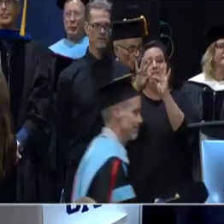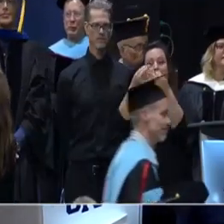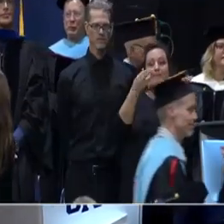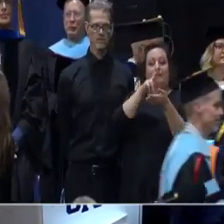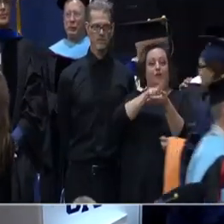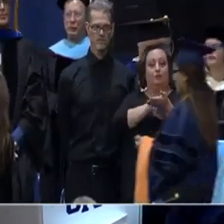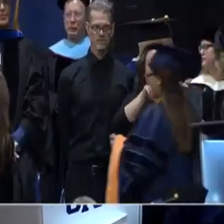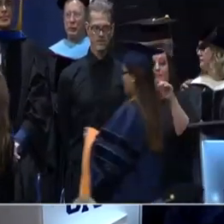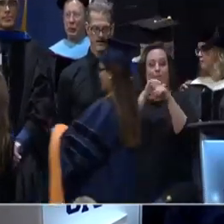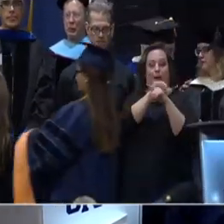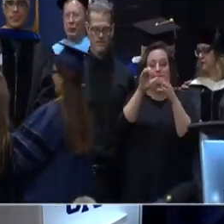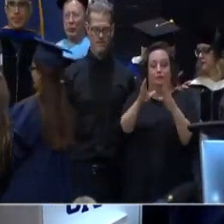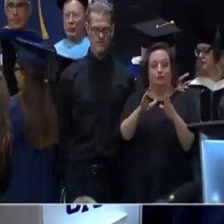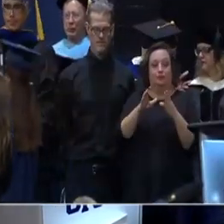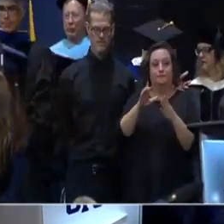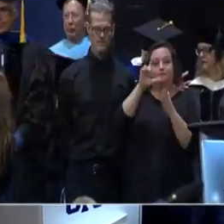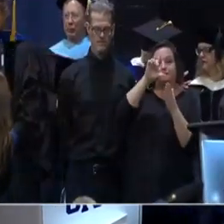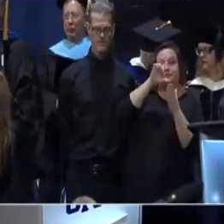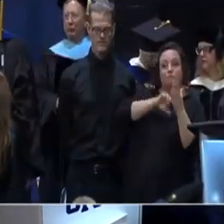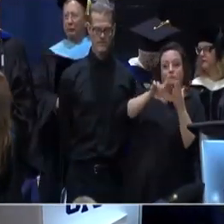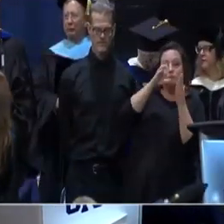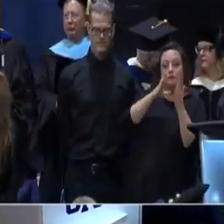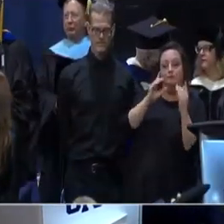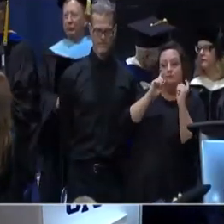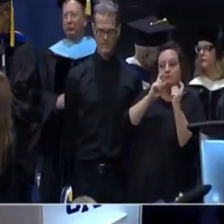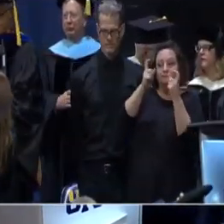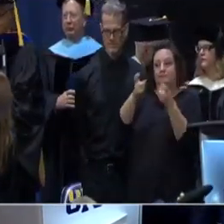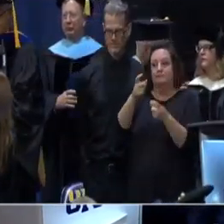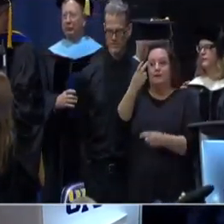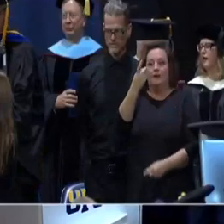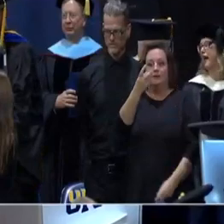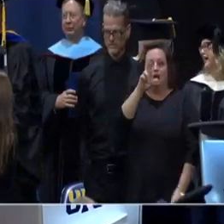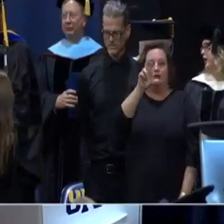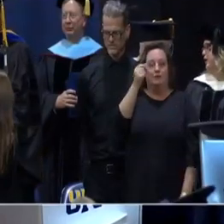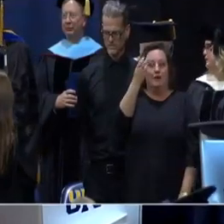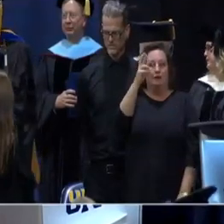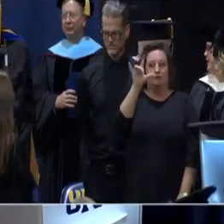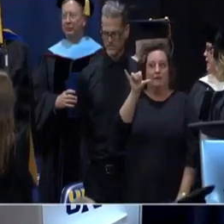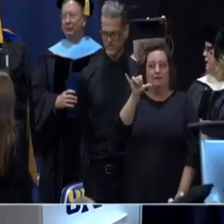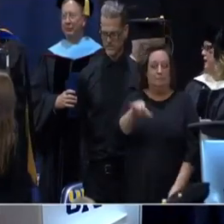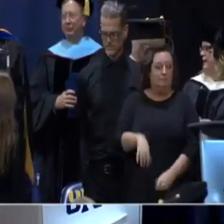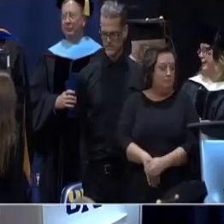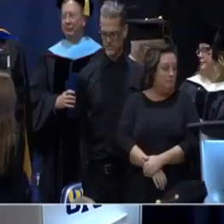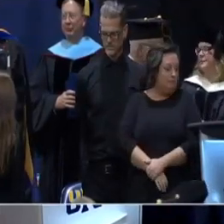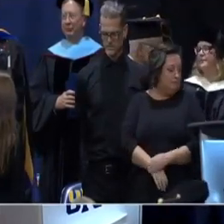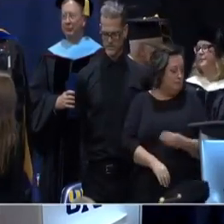Dr. Shakaya is being hooded by research professor Dr. Henry.